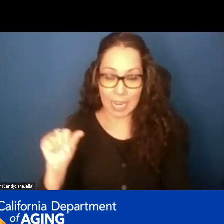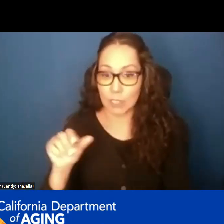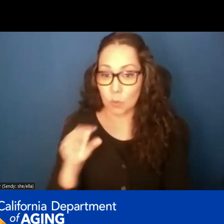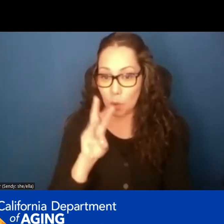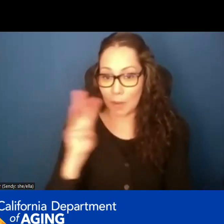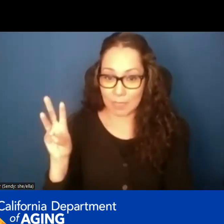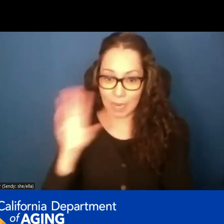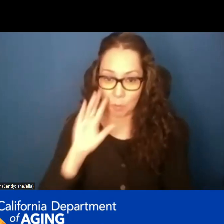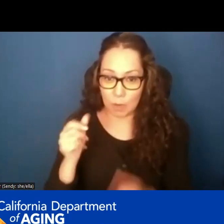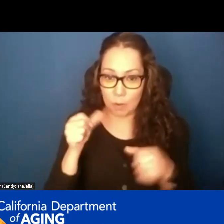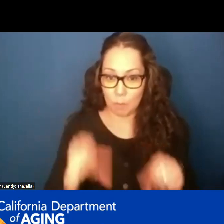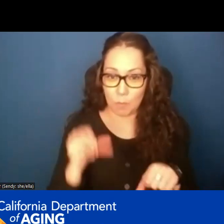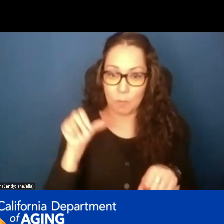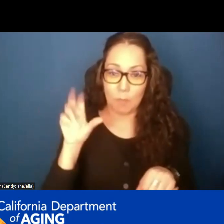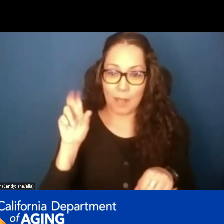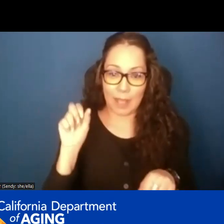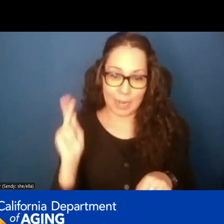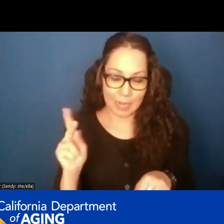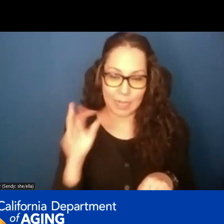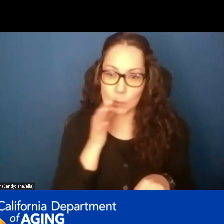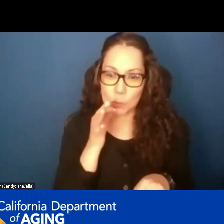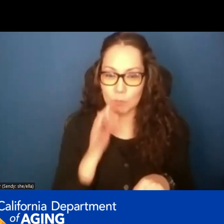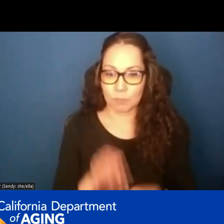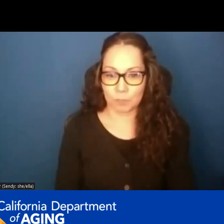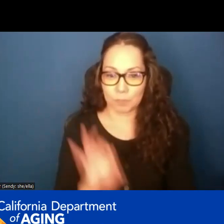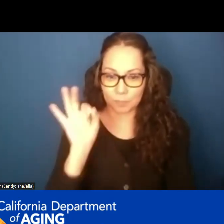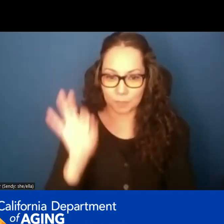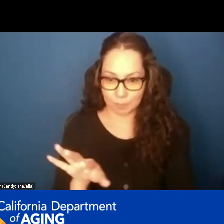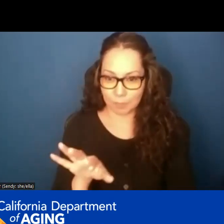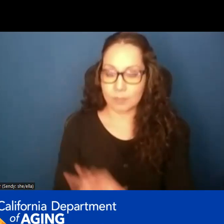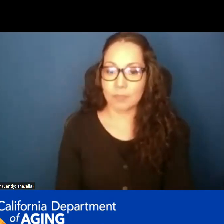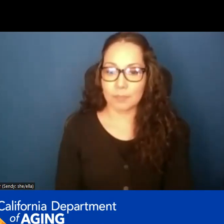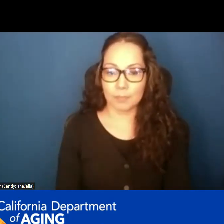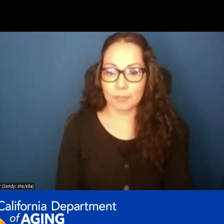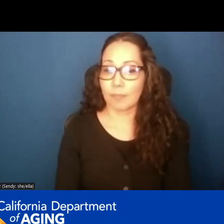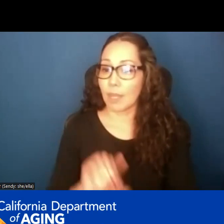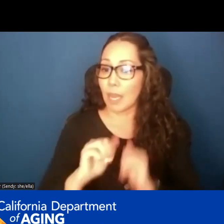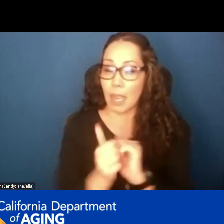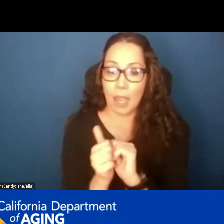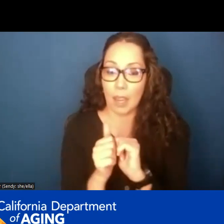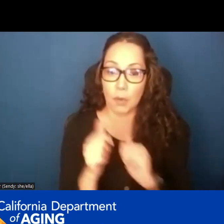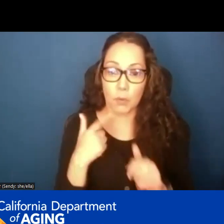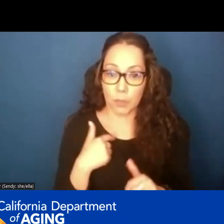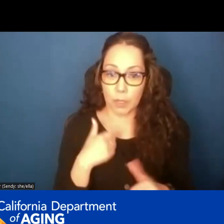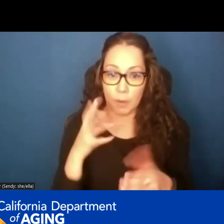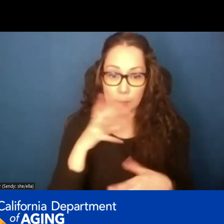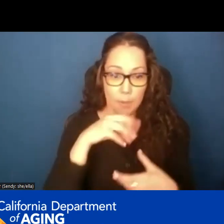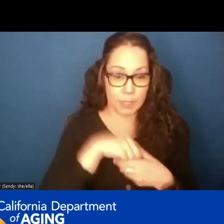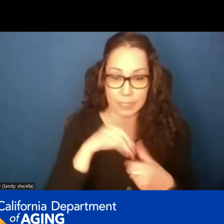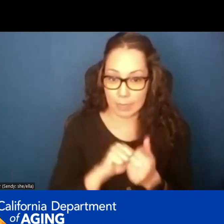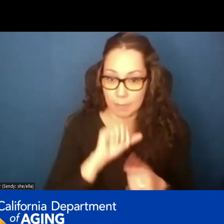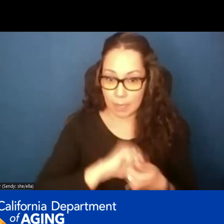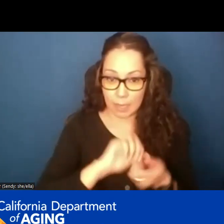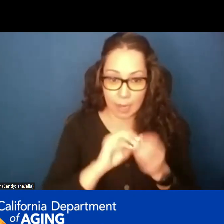will drop a link into the chat in a bit. Okay, how to participate for workgroup members. You may